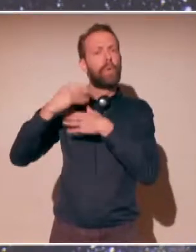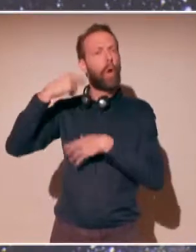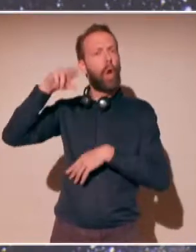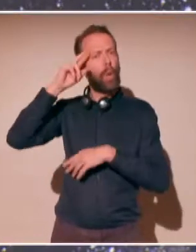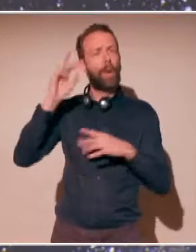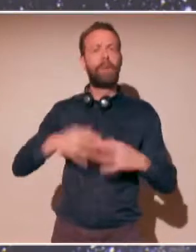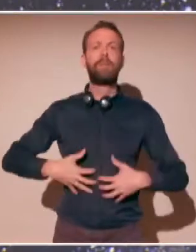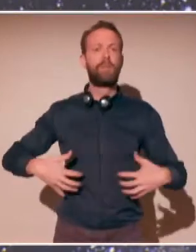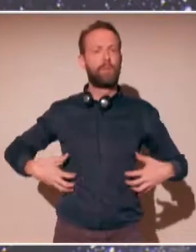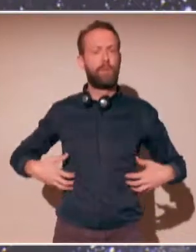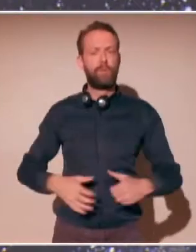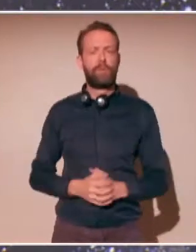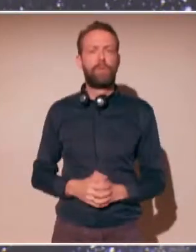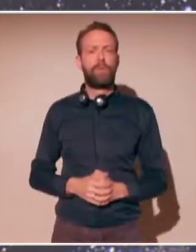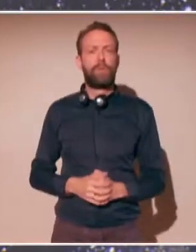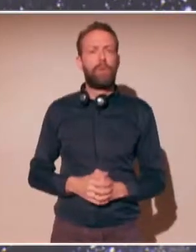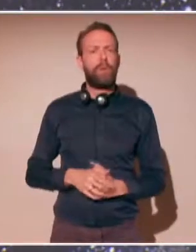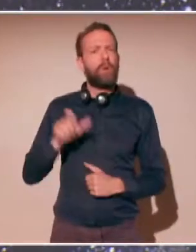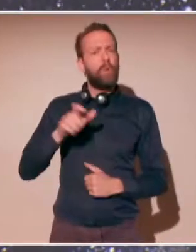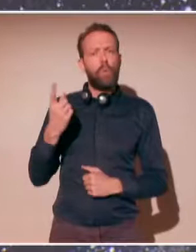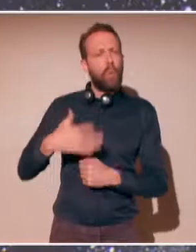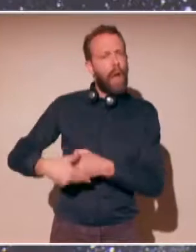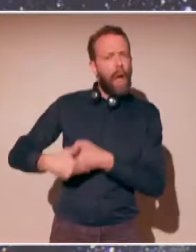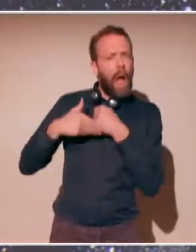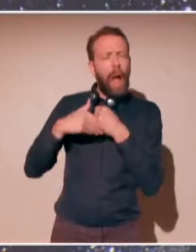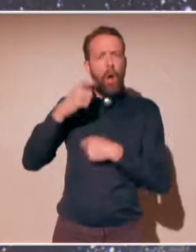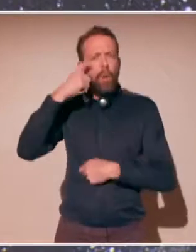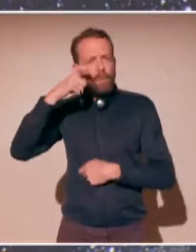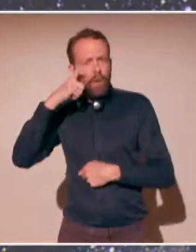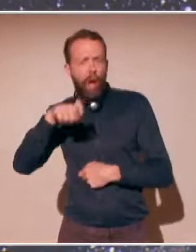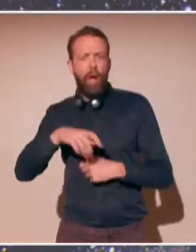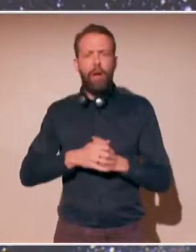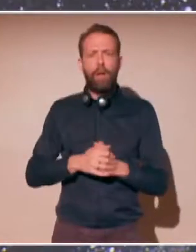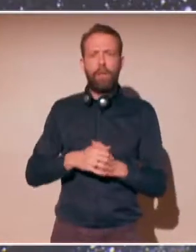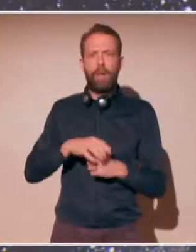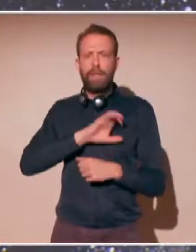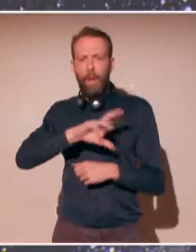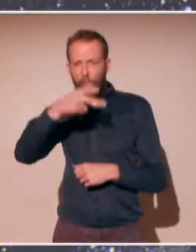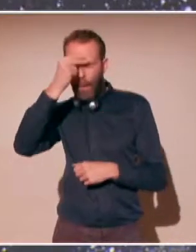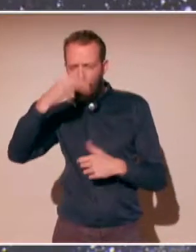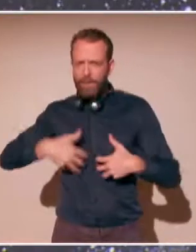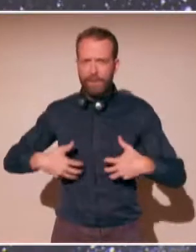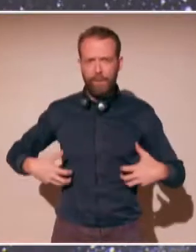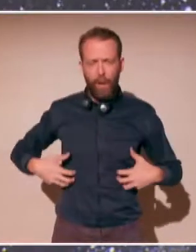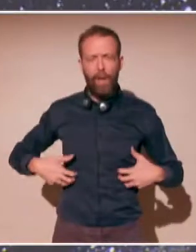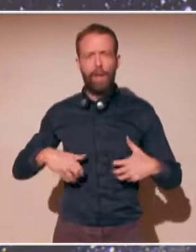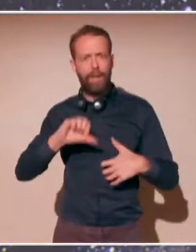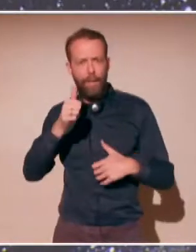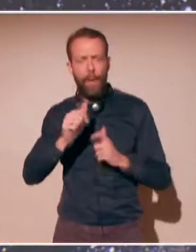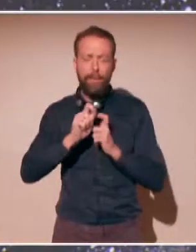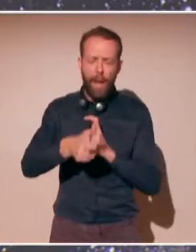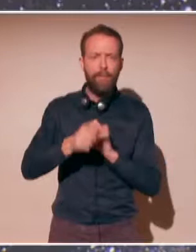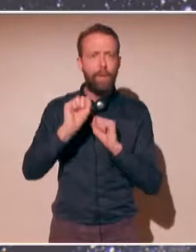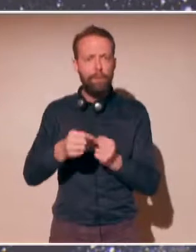Cédric was our special counselor for science for a year. He really asked us